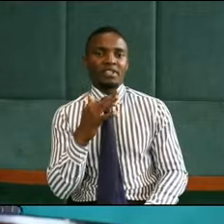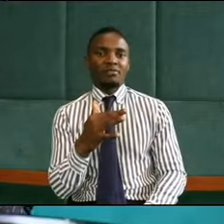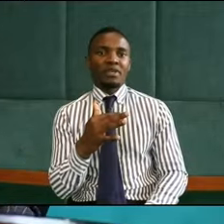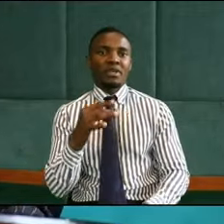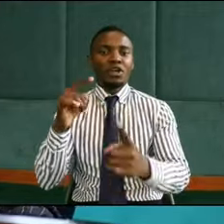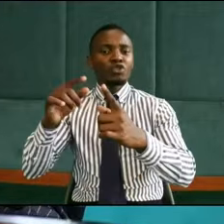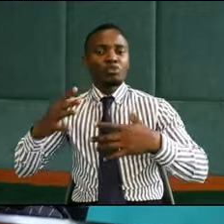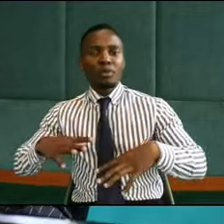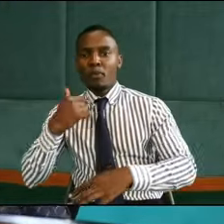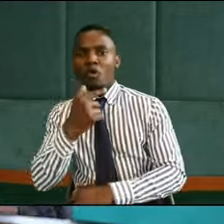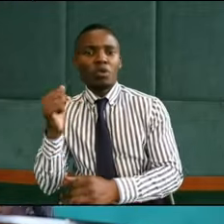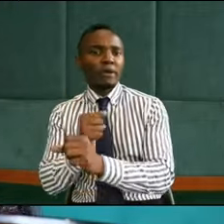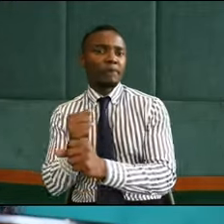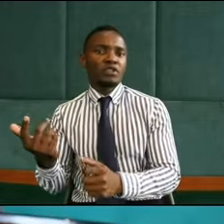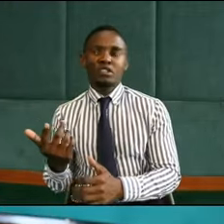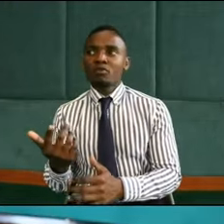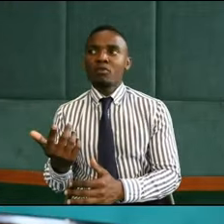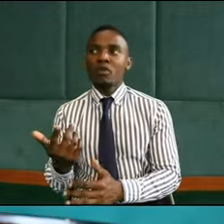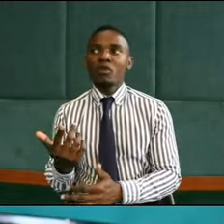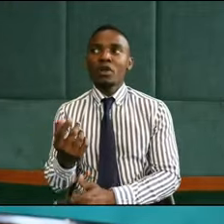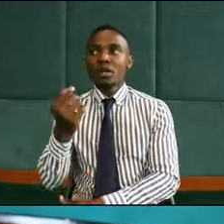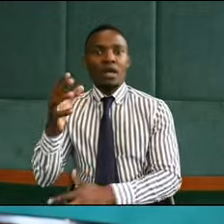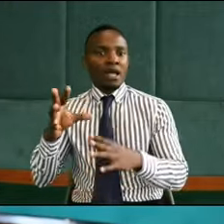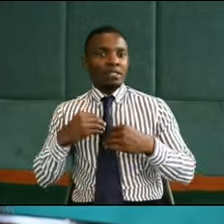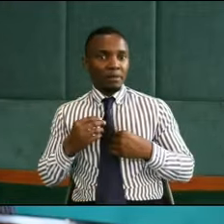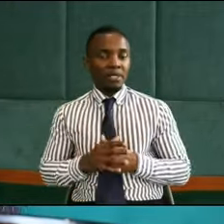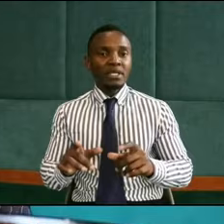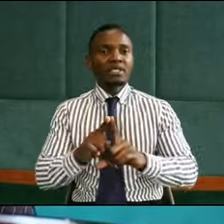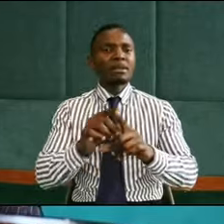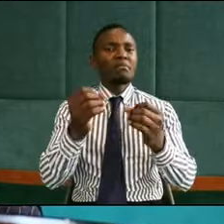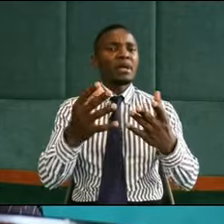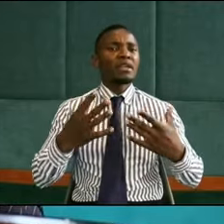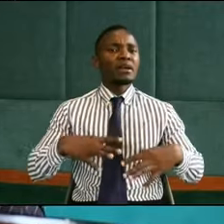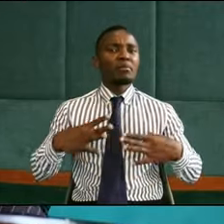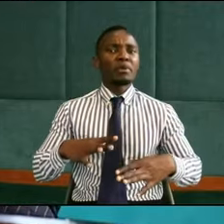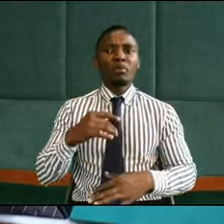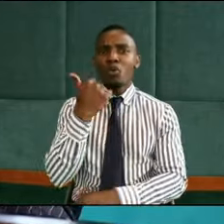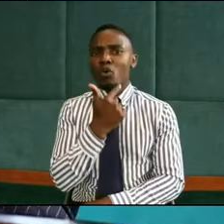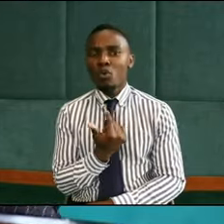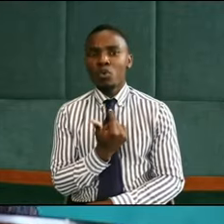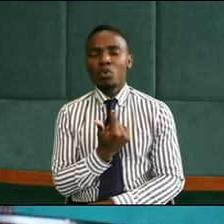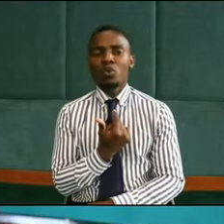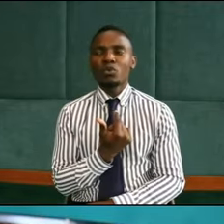who hear not. Many conduct devotion to them who see neither, hear not.